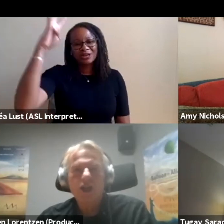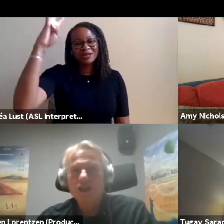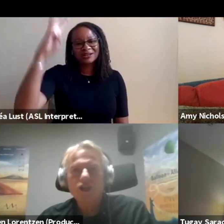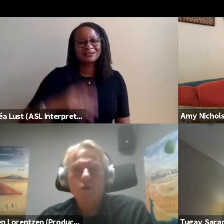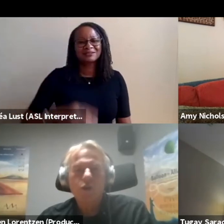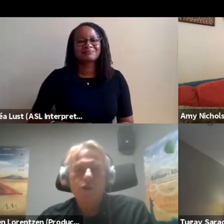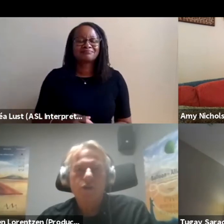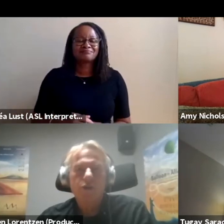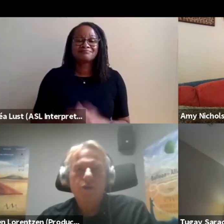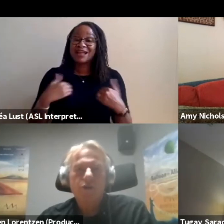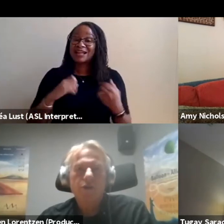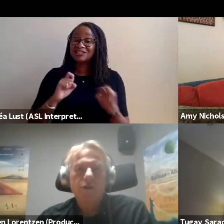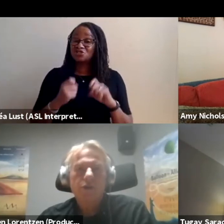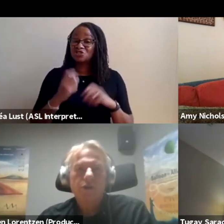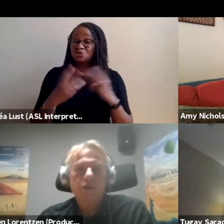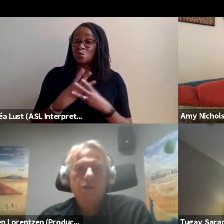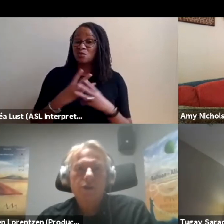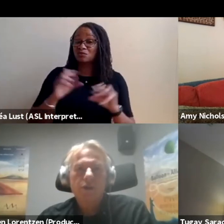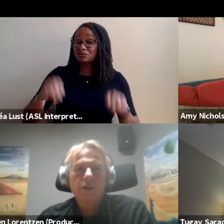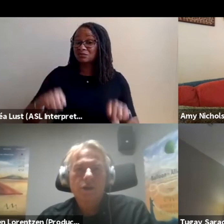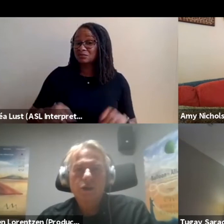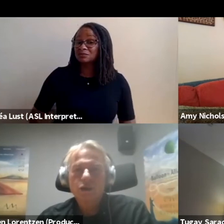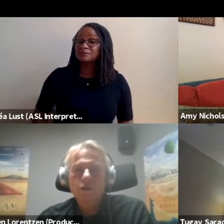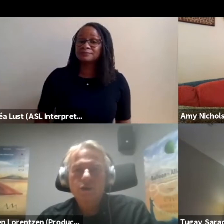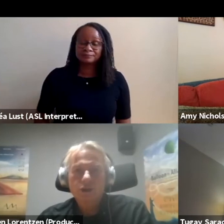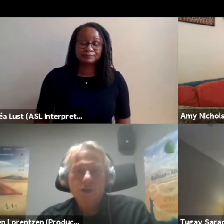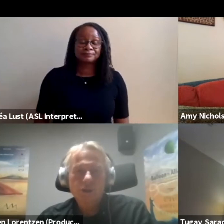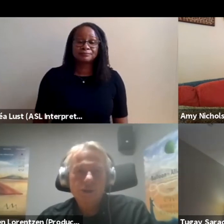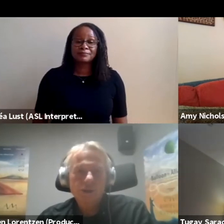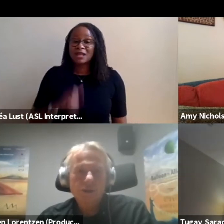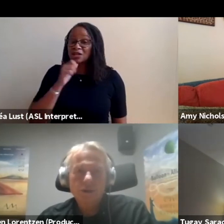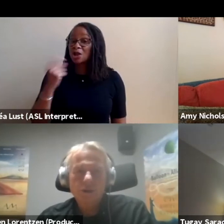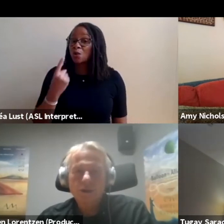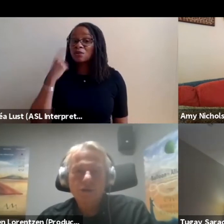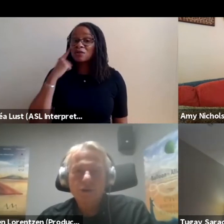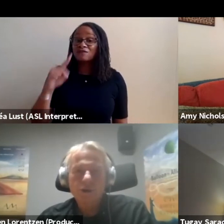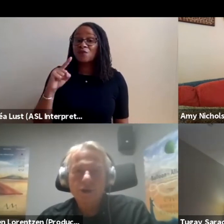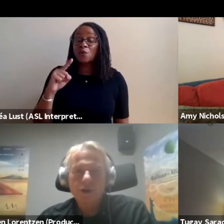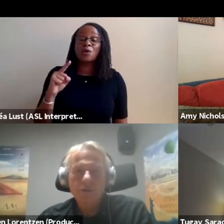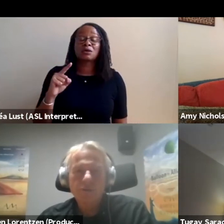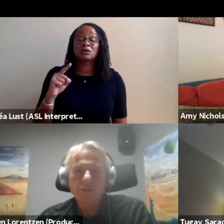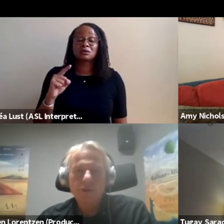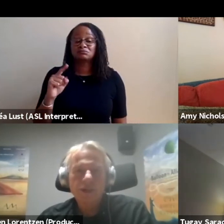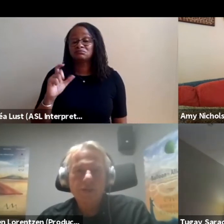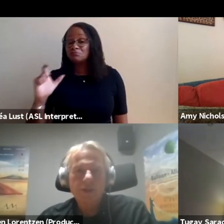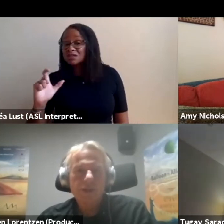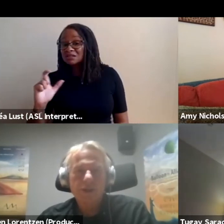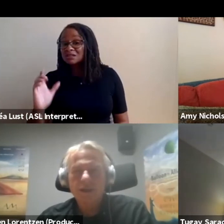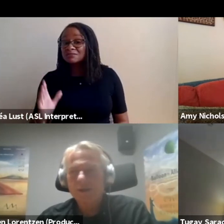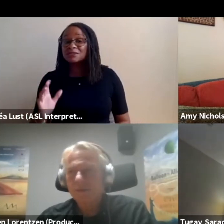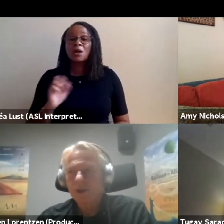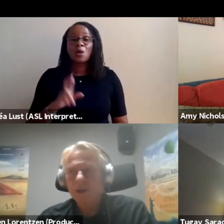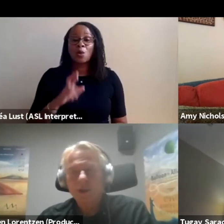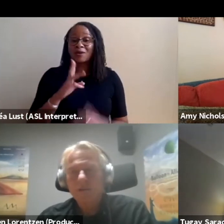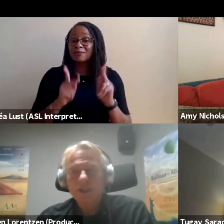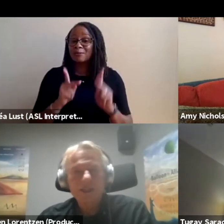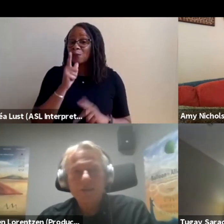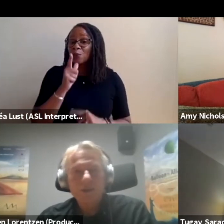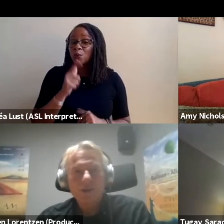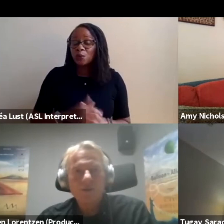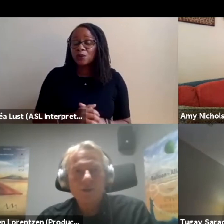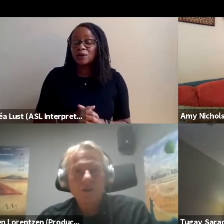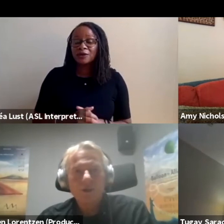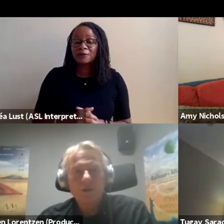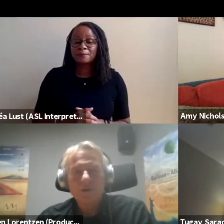actually changed the world. Not only for Muslims, not only for the people that have been